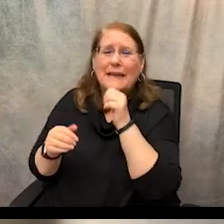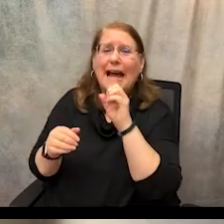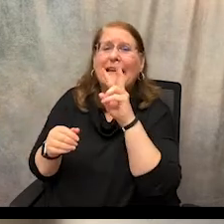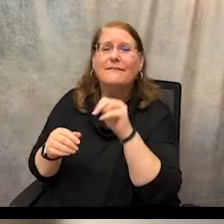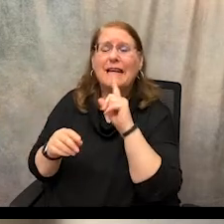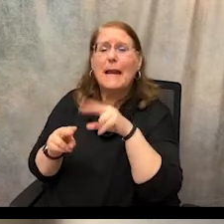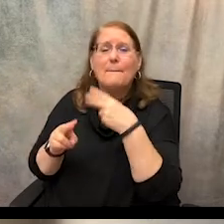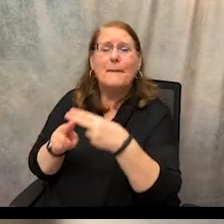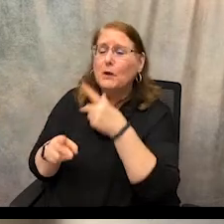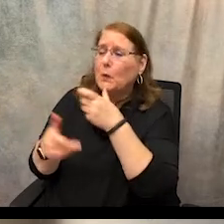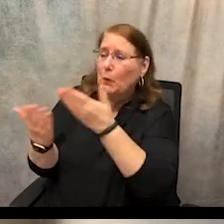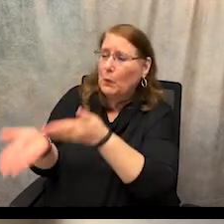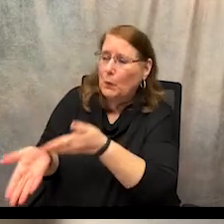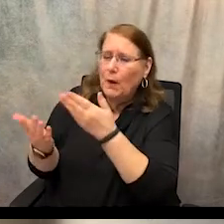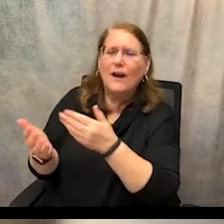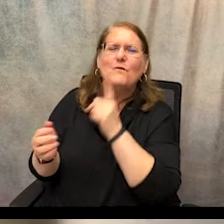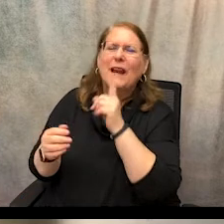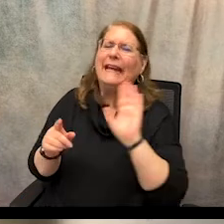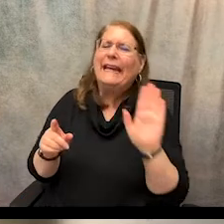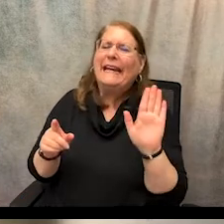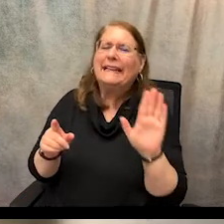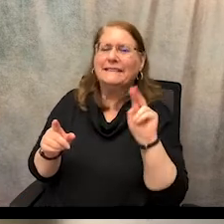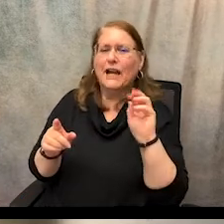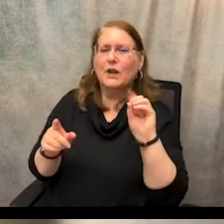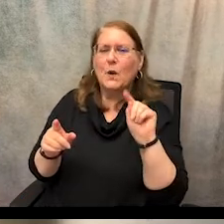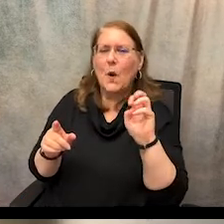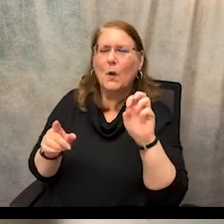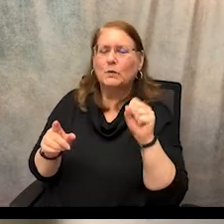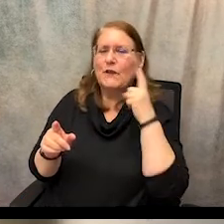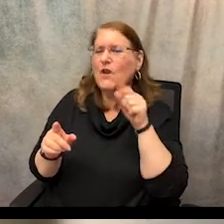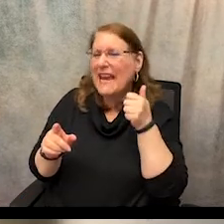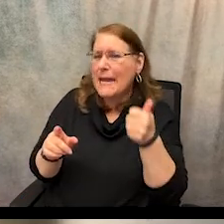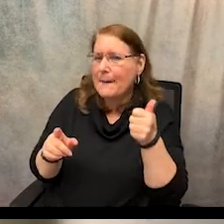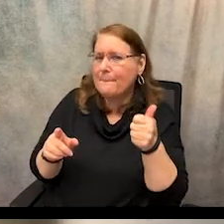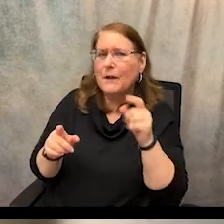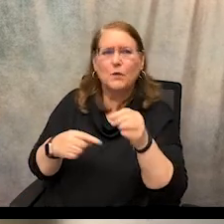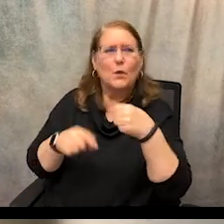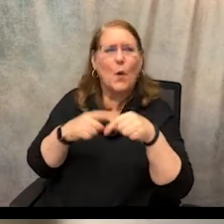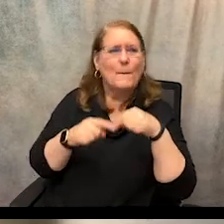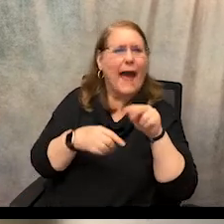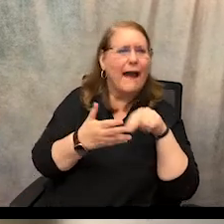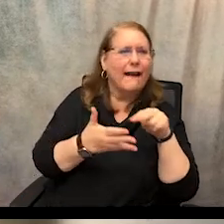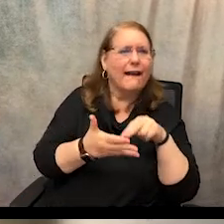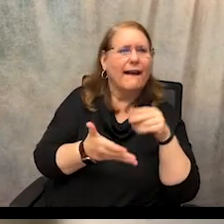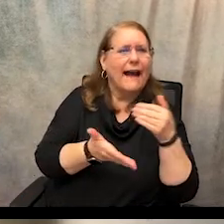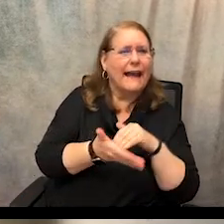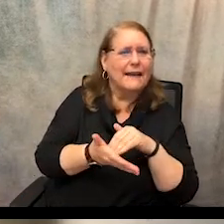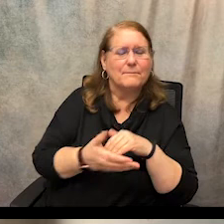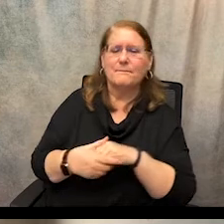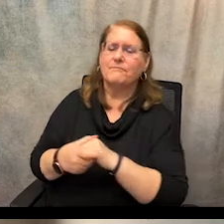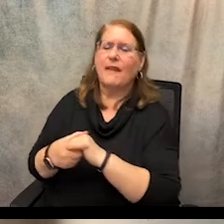he's talking to. They're really sort of like his notes so that he could go back to them. And the work that I do at